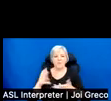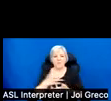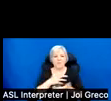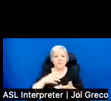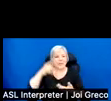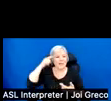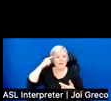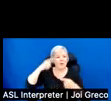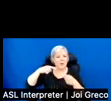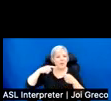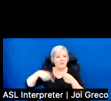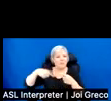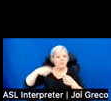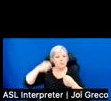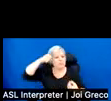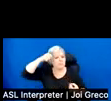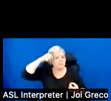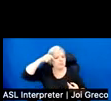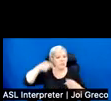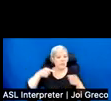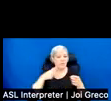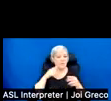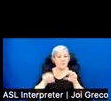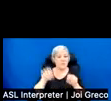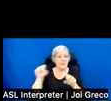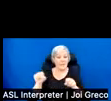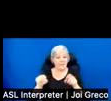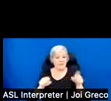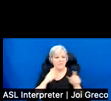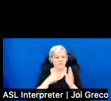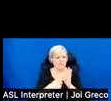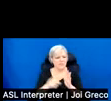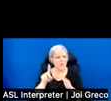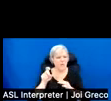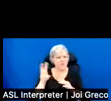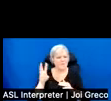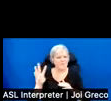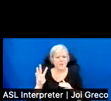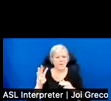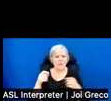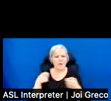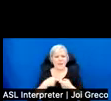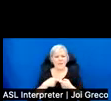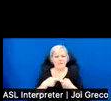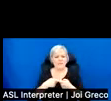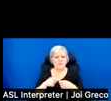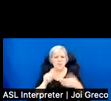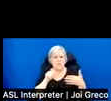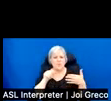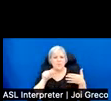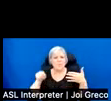signals. Using electrodes, this picture shows 164 electrodes that are actually located on that